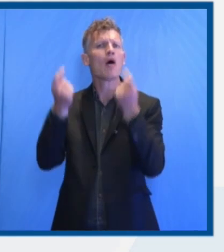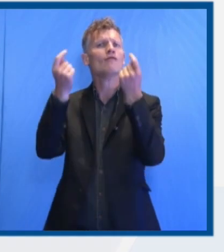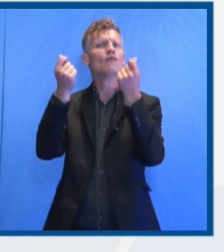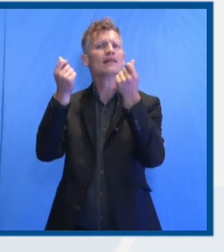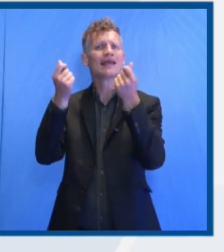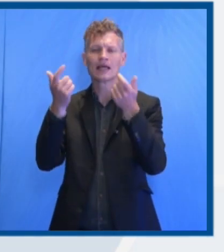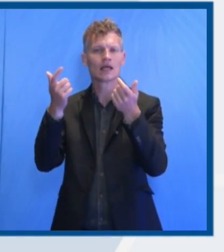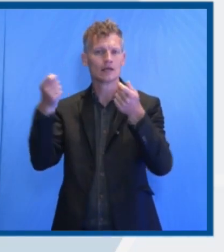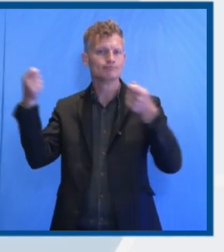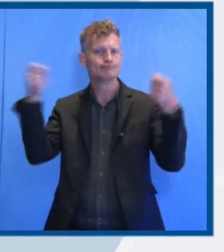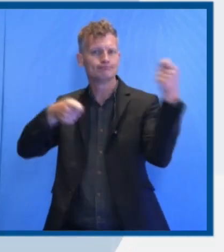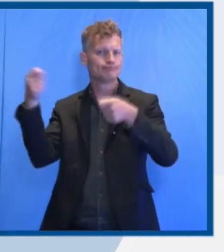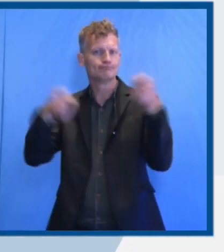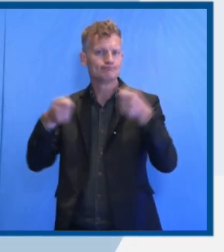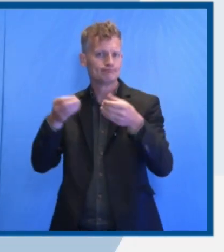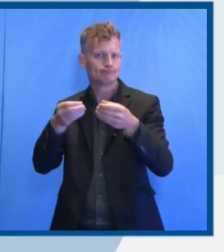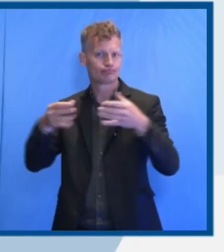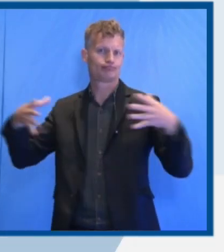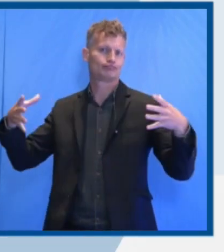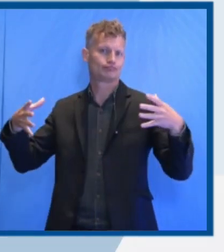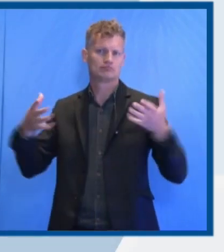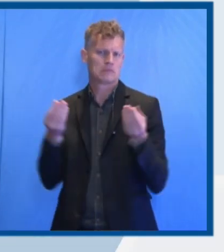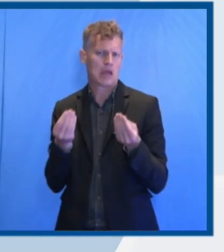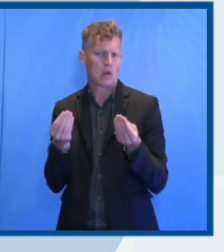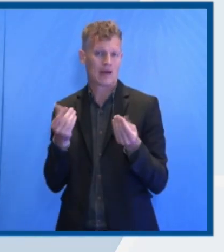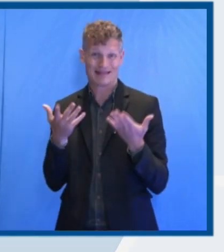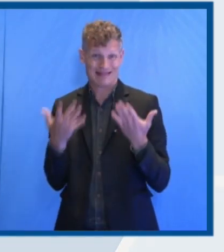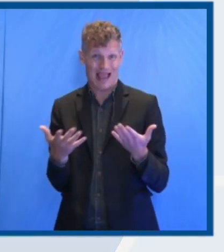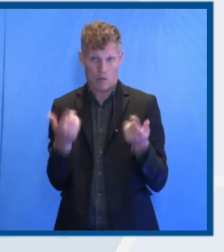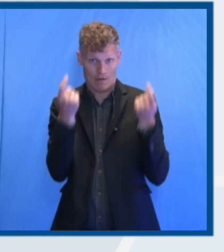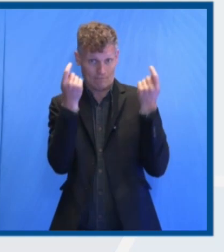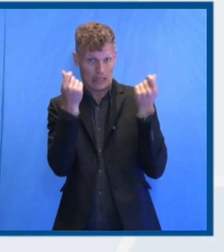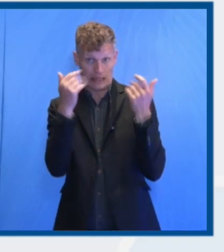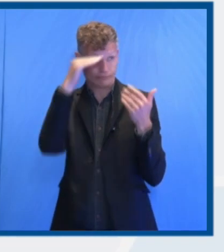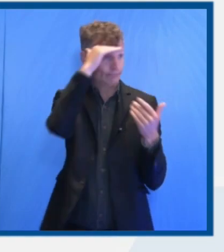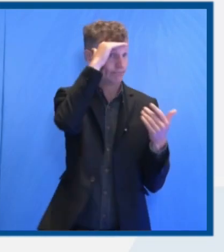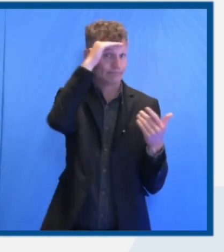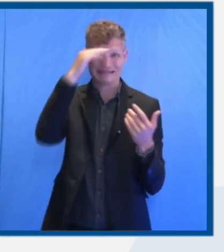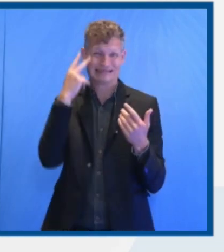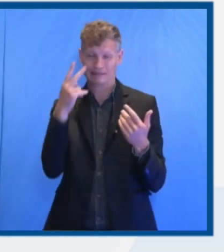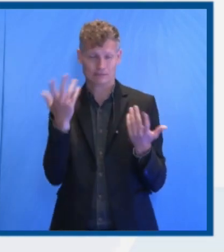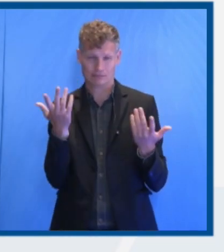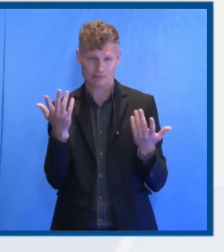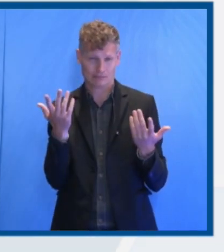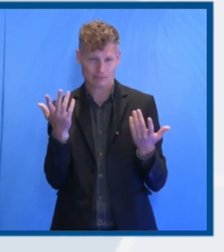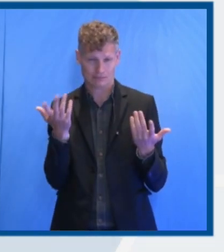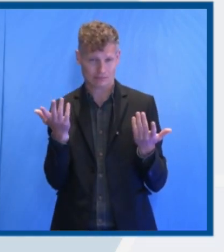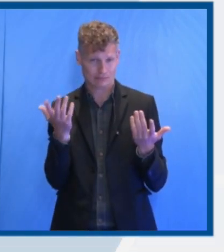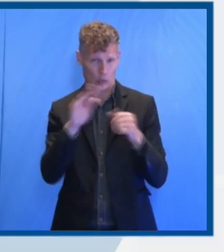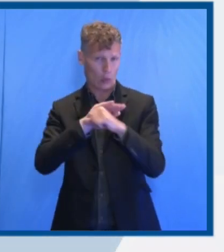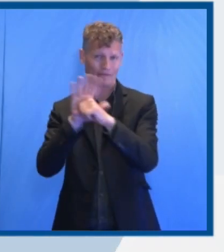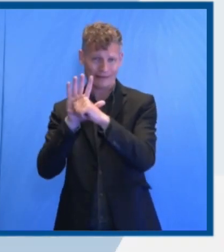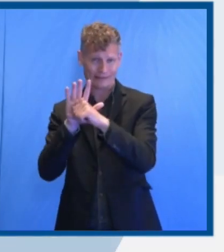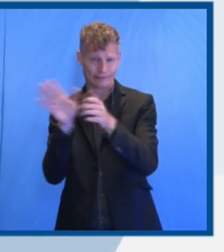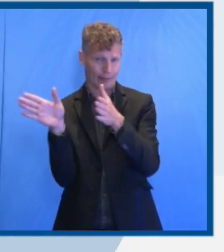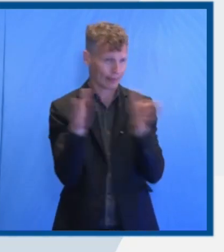currently very limited, and I must say it's even non-existent, especially with COVID. And so this is similar